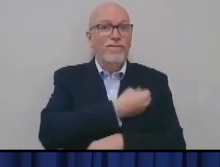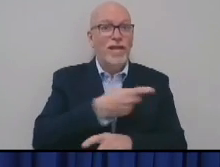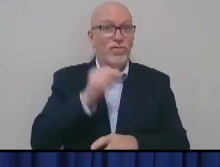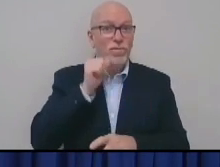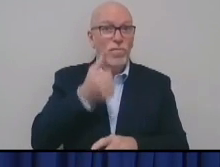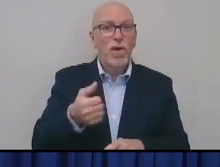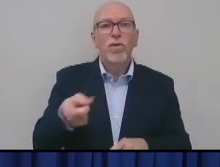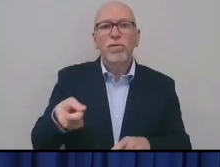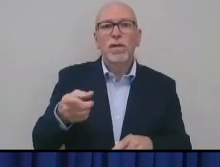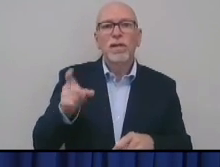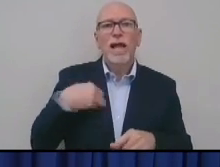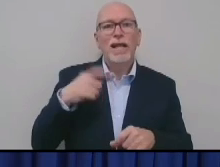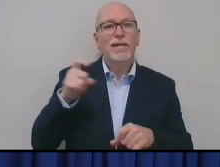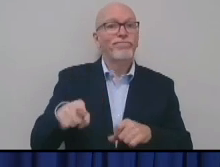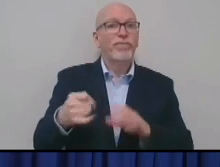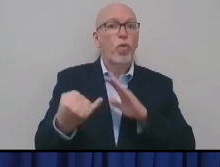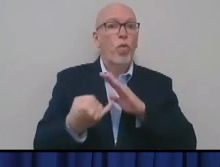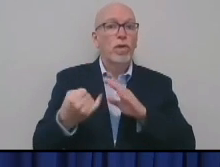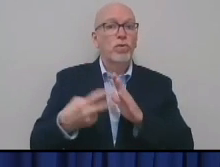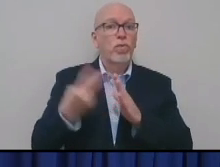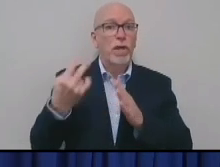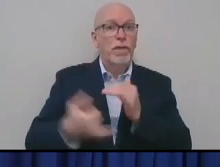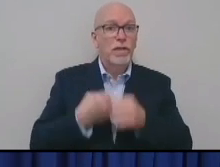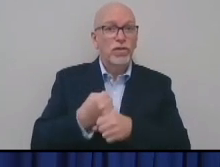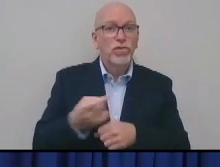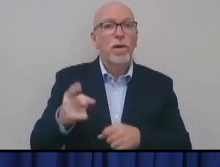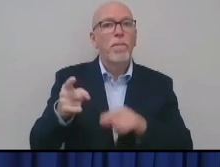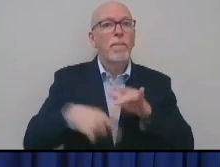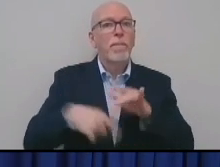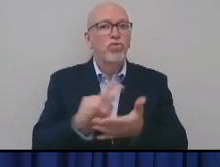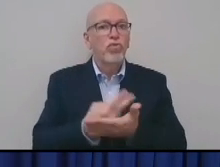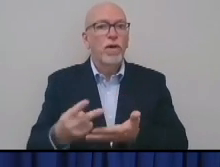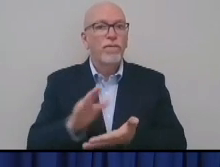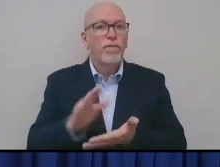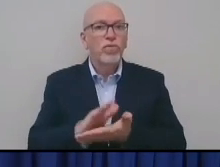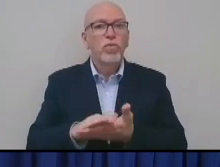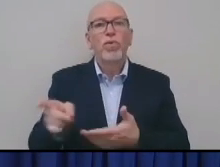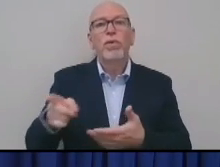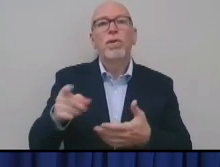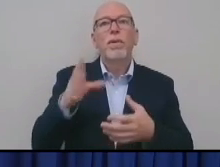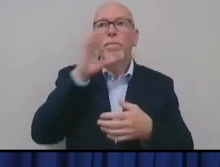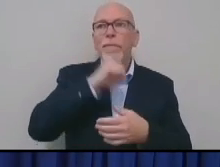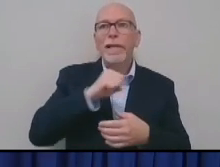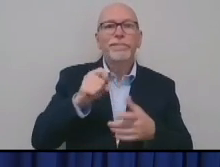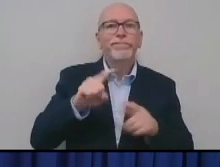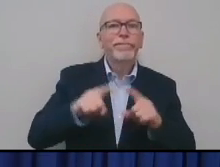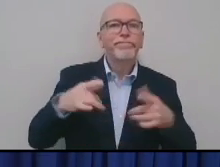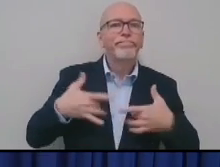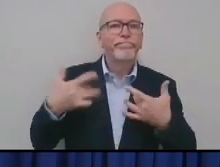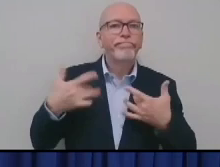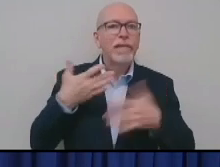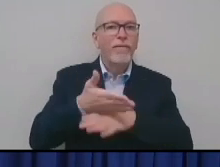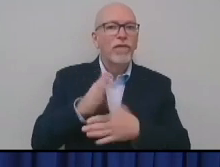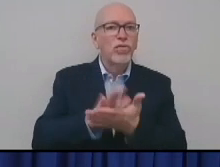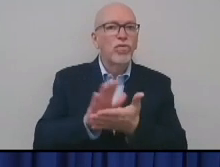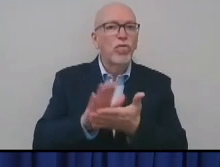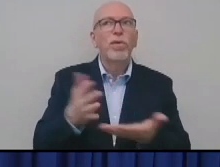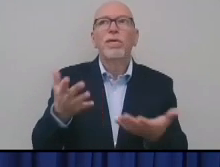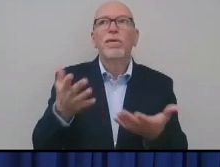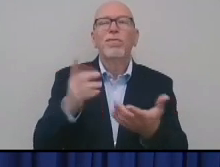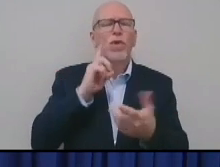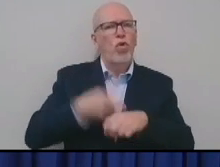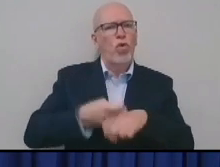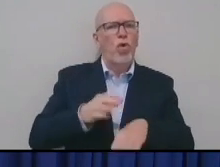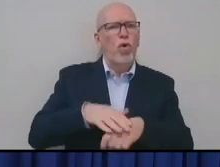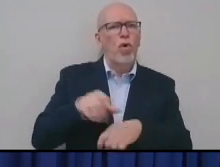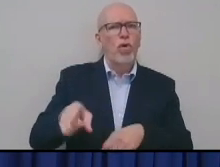quarantine twice this year, missing 2 weeks of school, all the extracurricular activities that she wanted to do. It was really, really hard on her. It's been